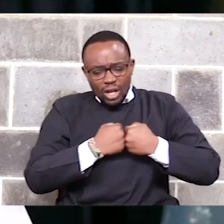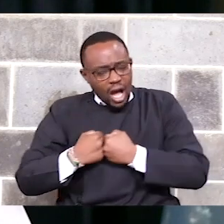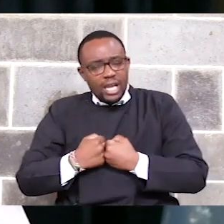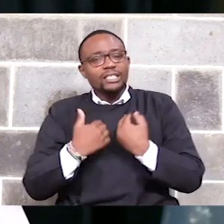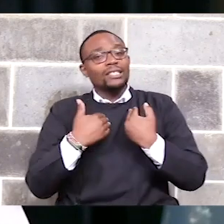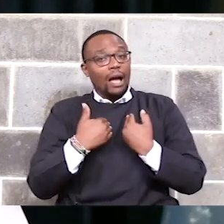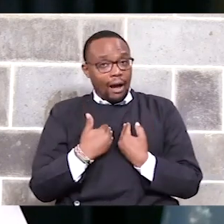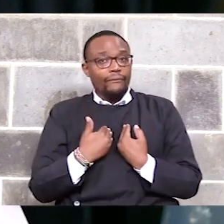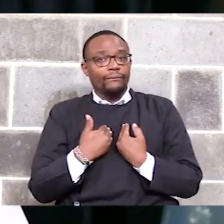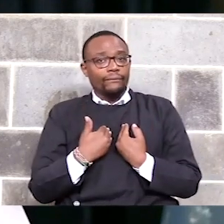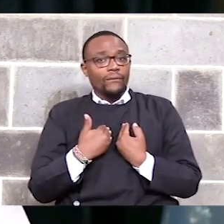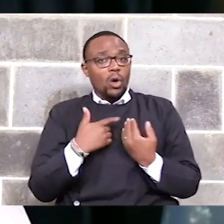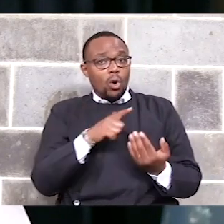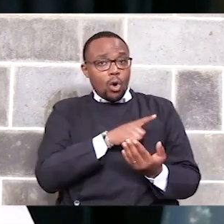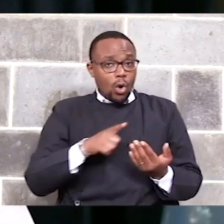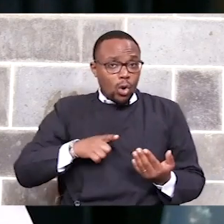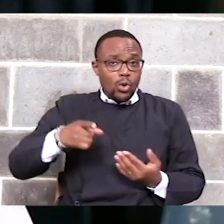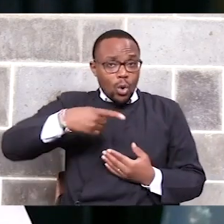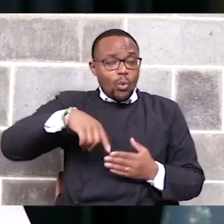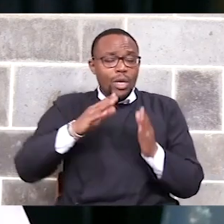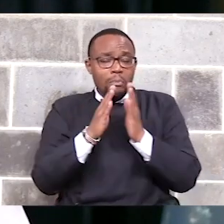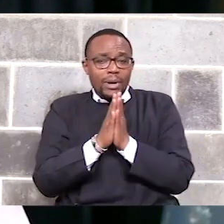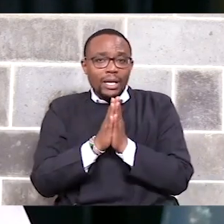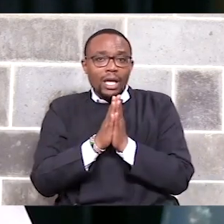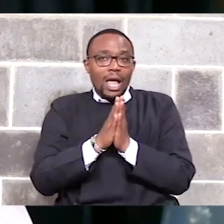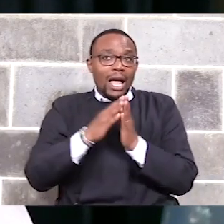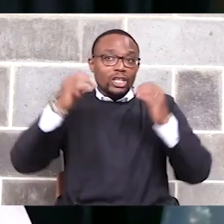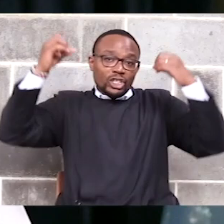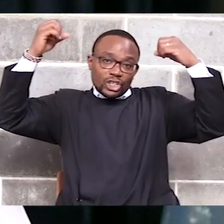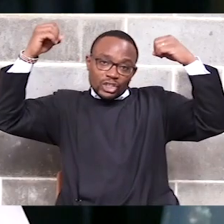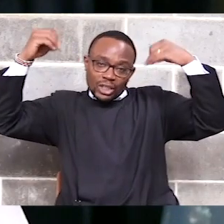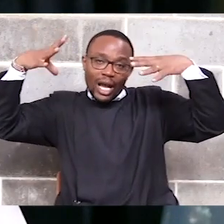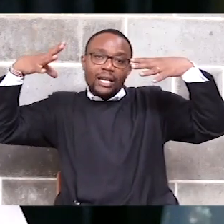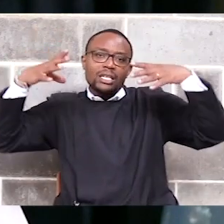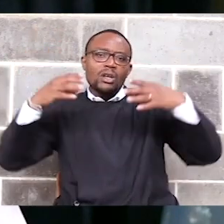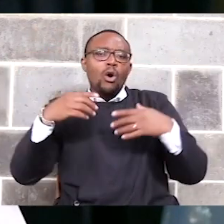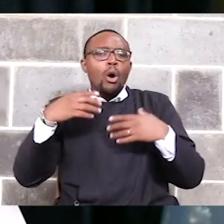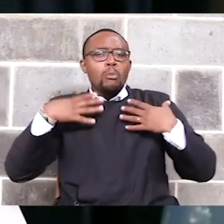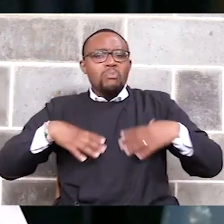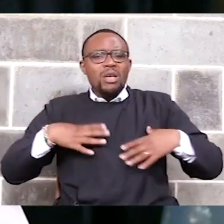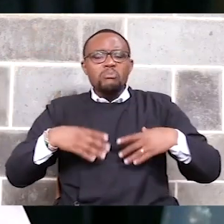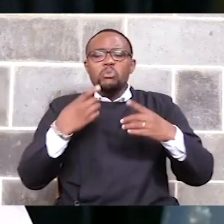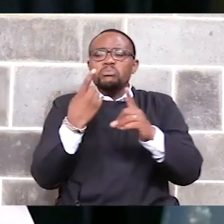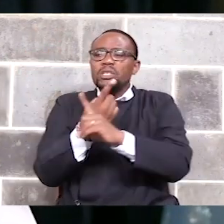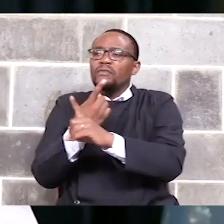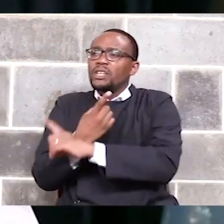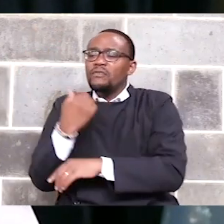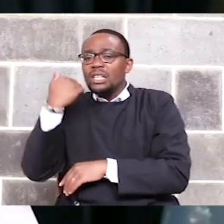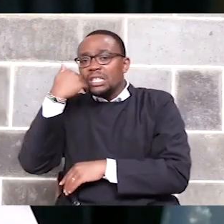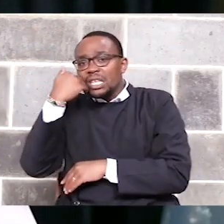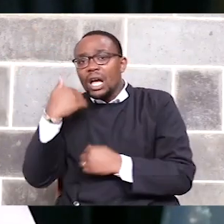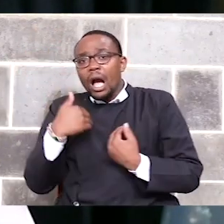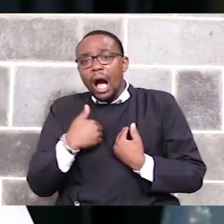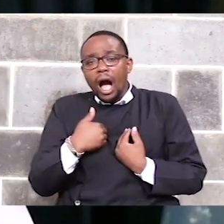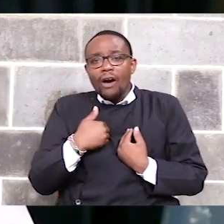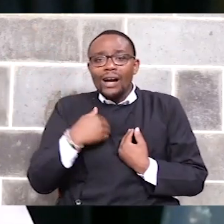lives. We pray that you shine your light. For those who are sick, dear God, we pray that you shall